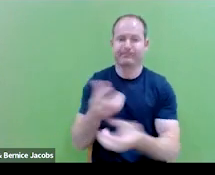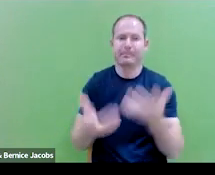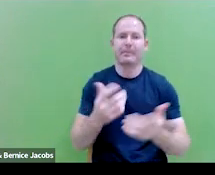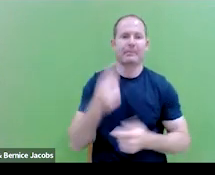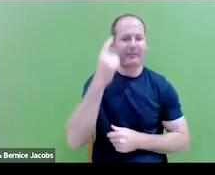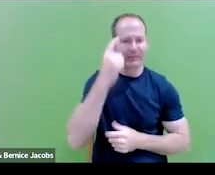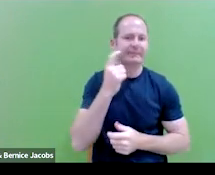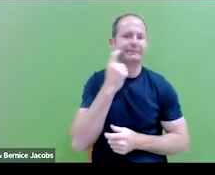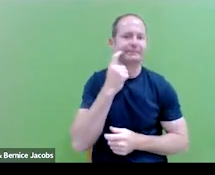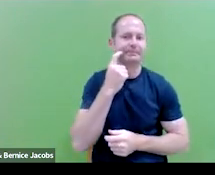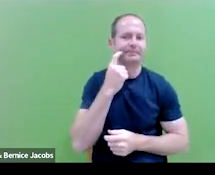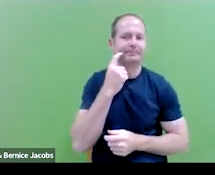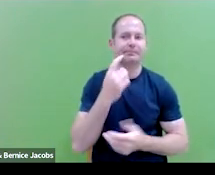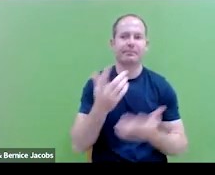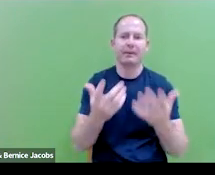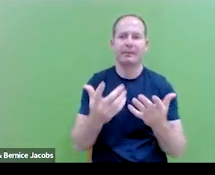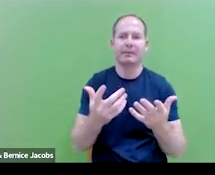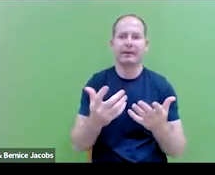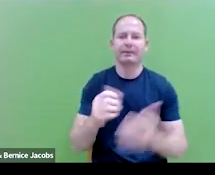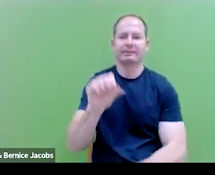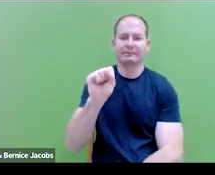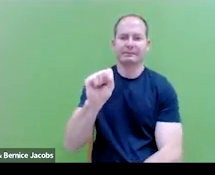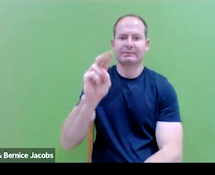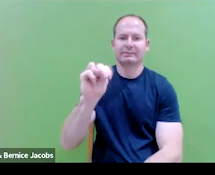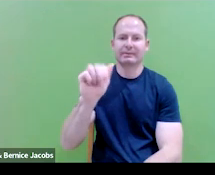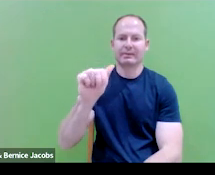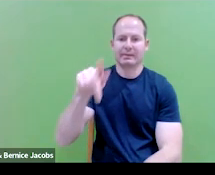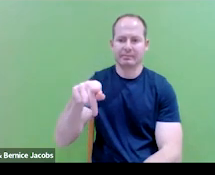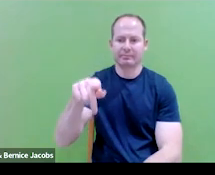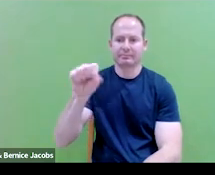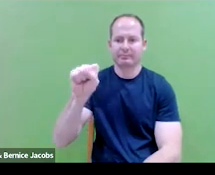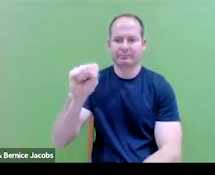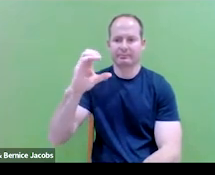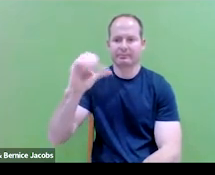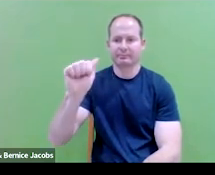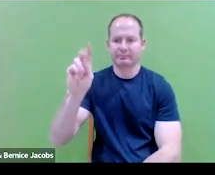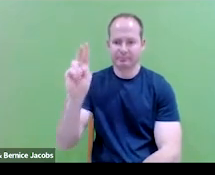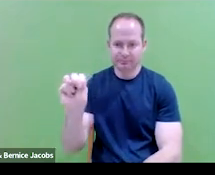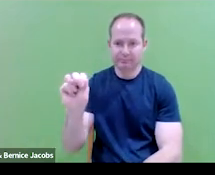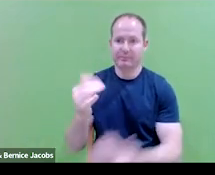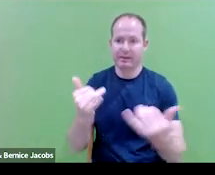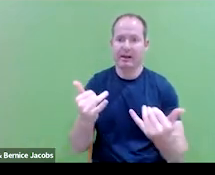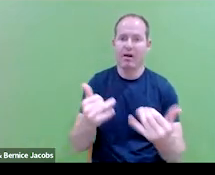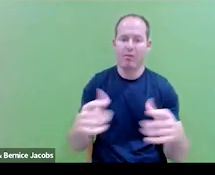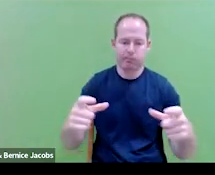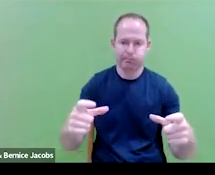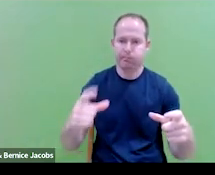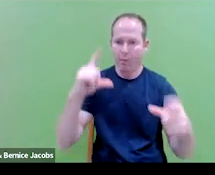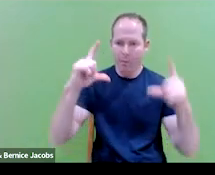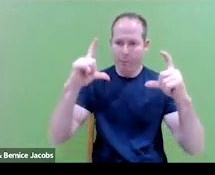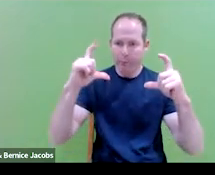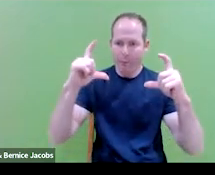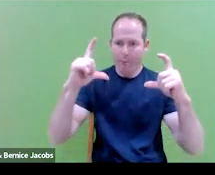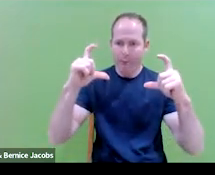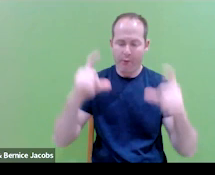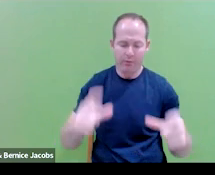intuitive, SnapScan is a great example of that. Opening up the app, there's a camera icon.